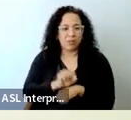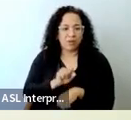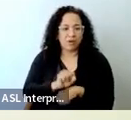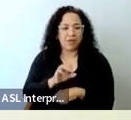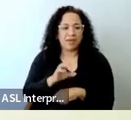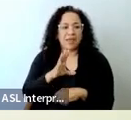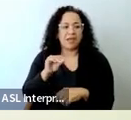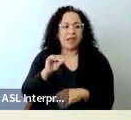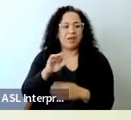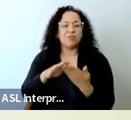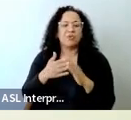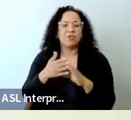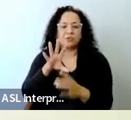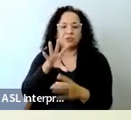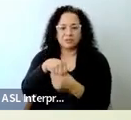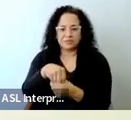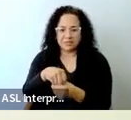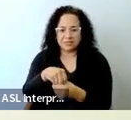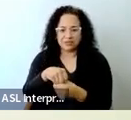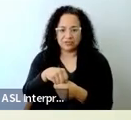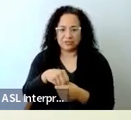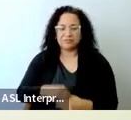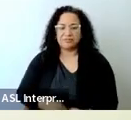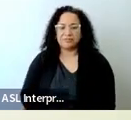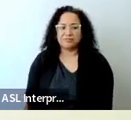community participation.